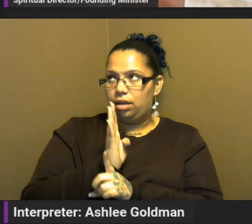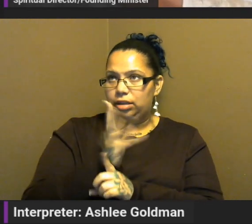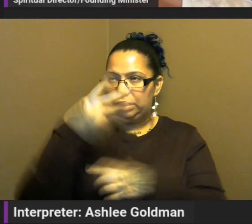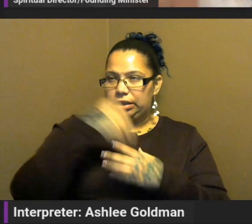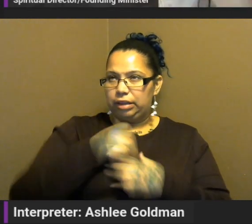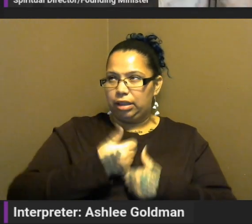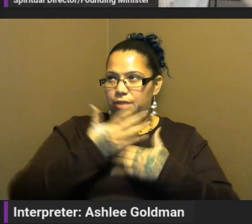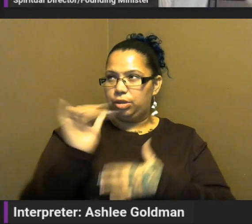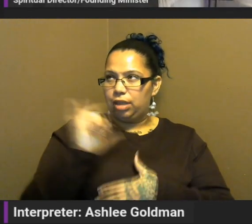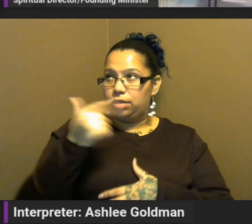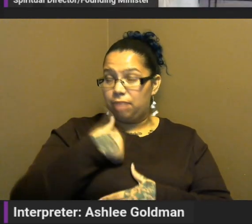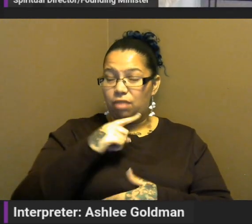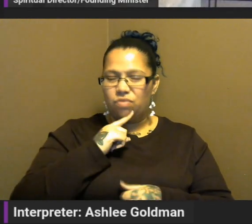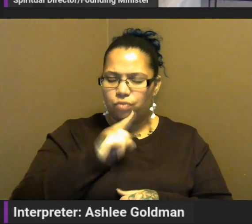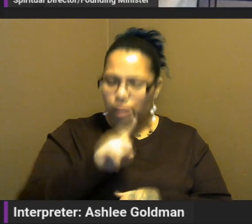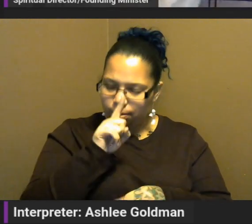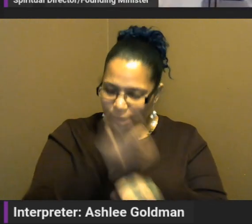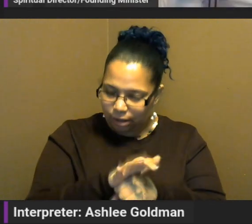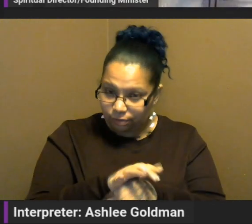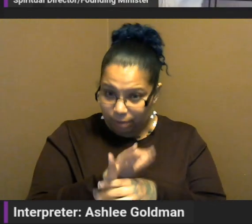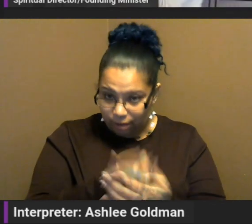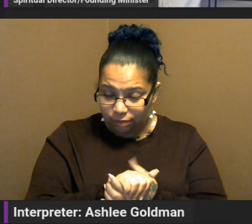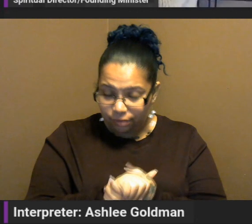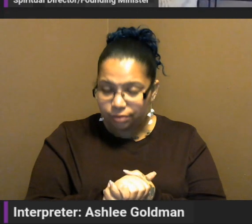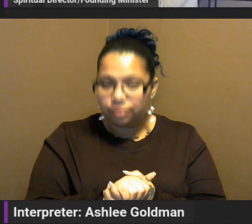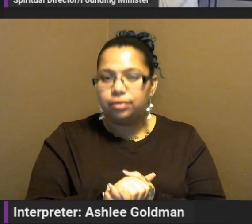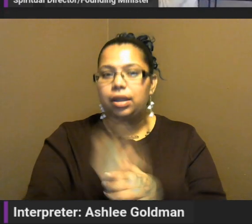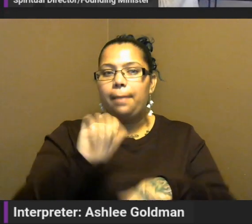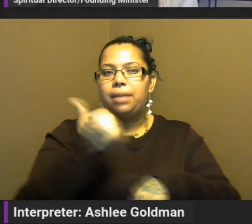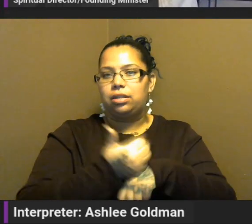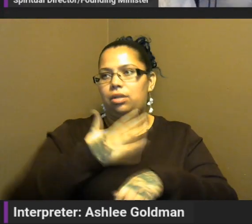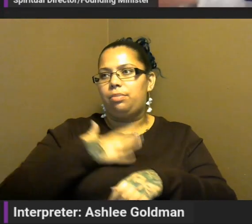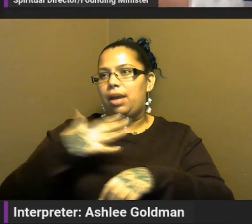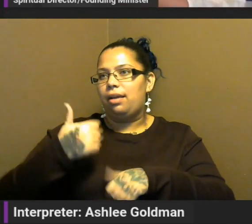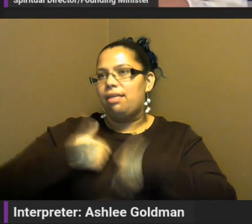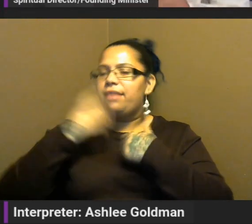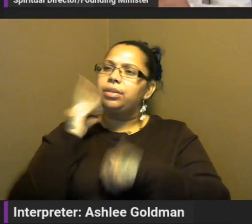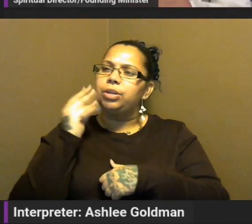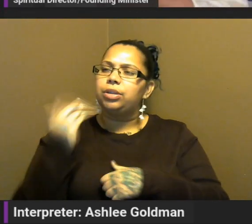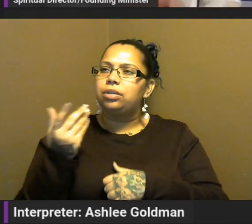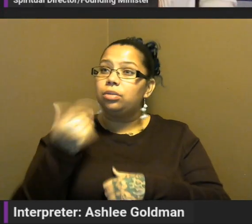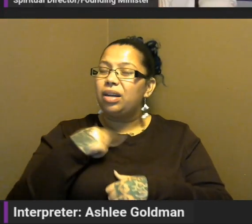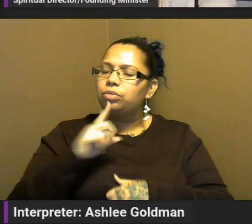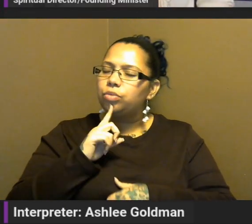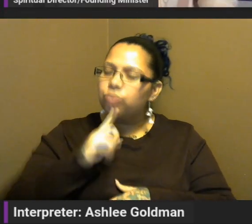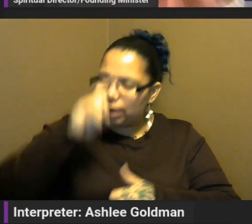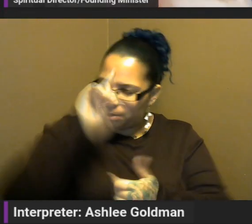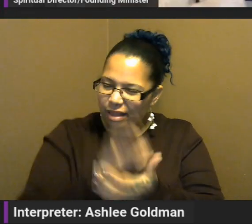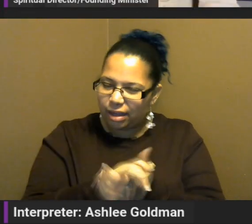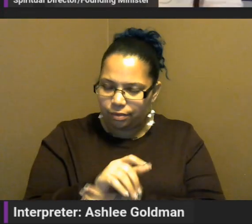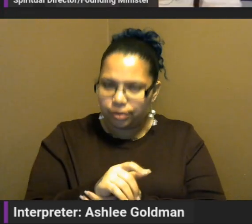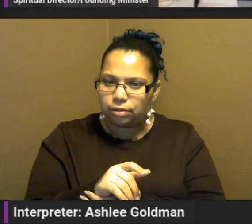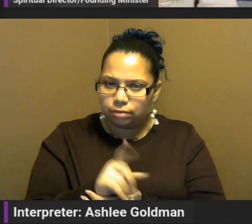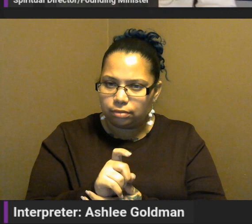that, based upon my life results, based upon what we see, if we look at my life, do I really believe this? And